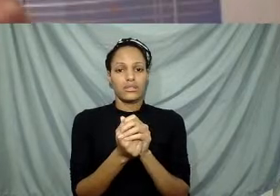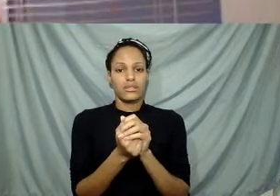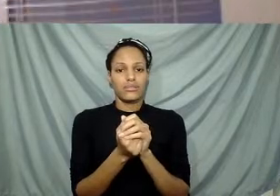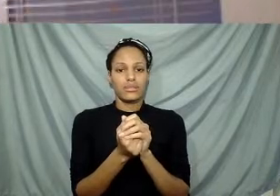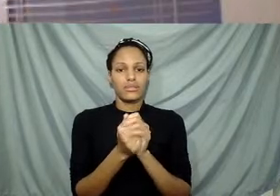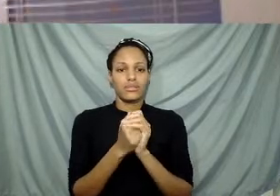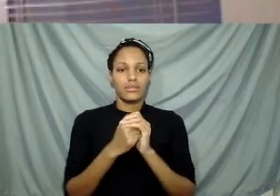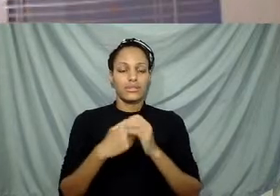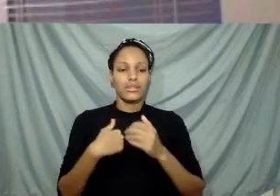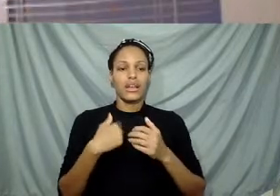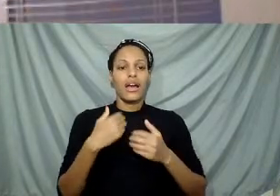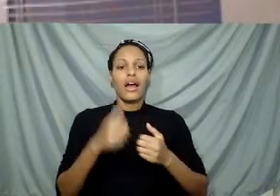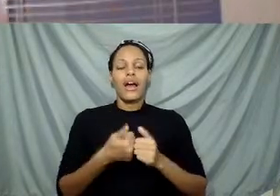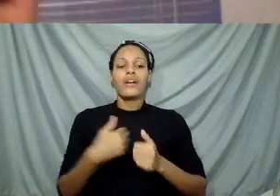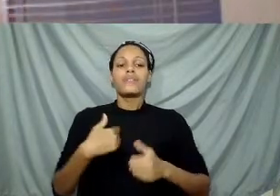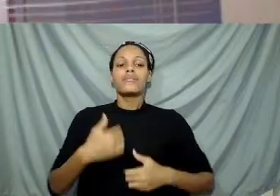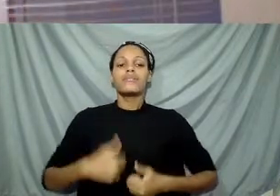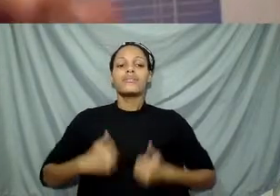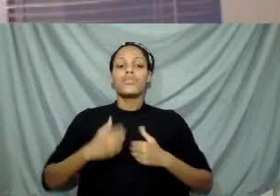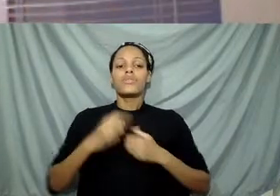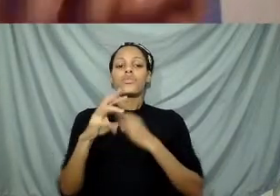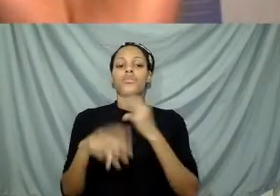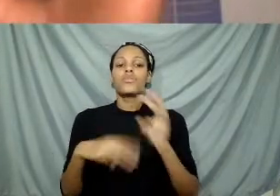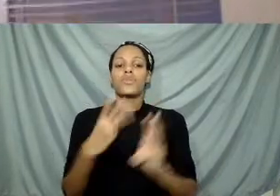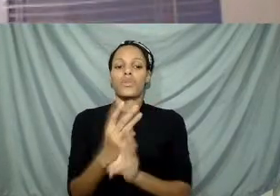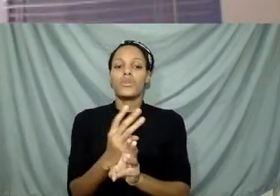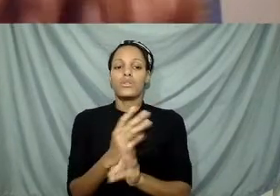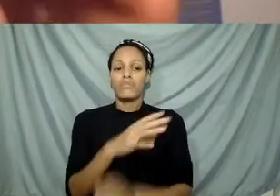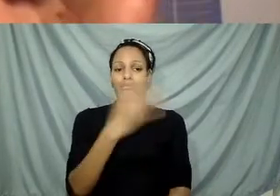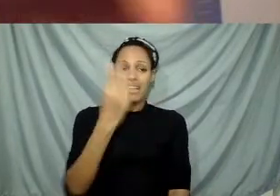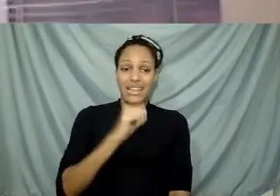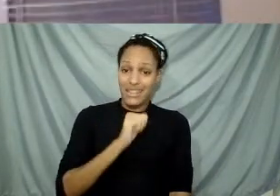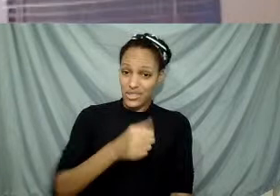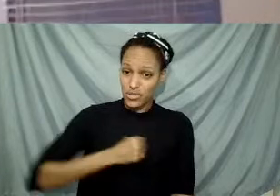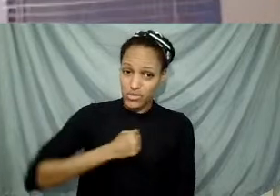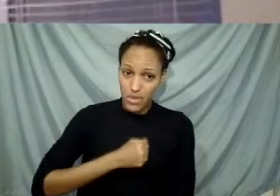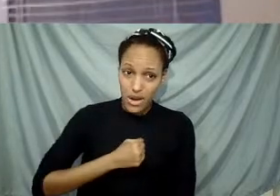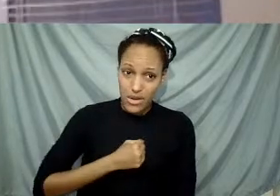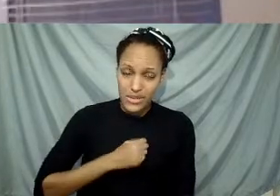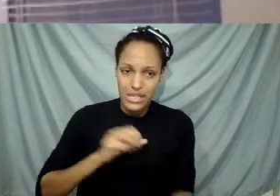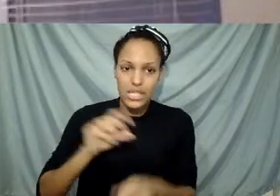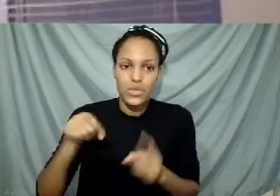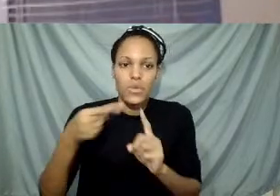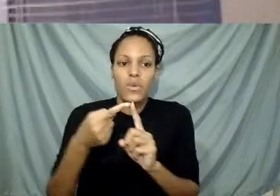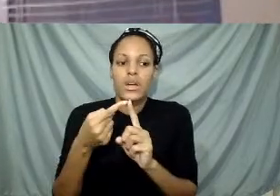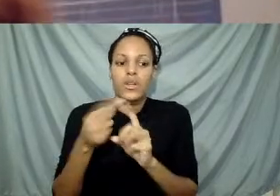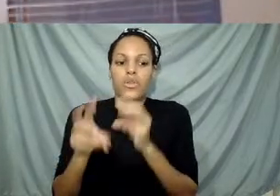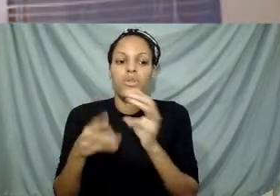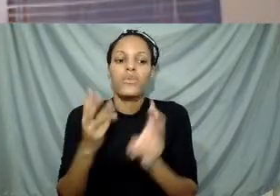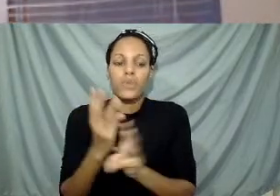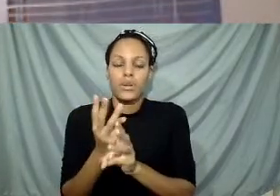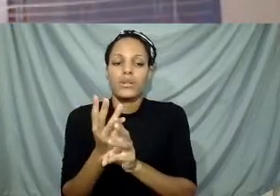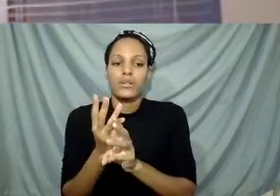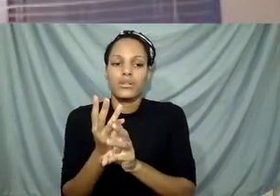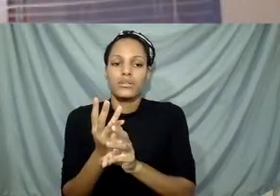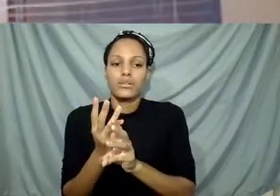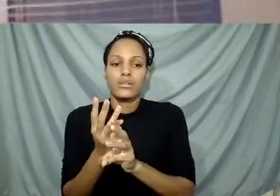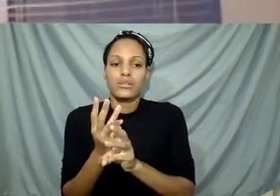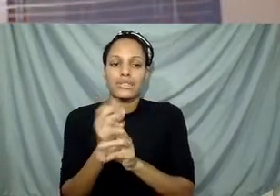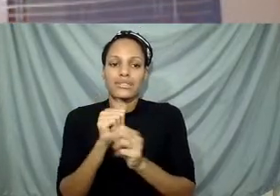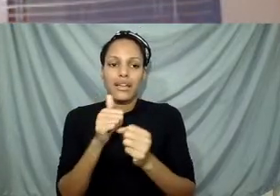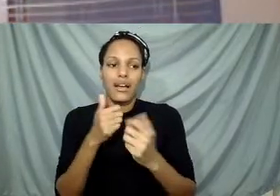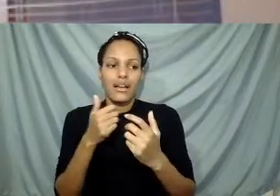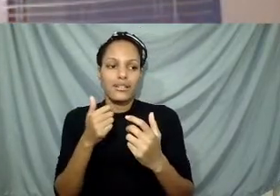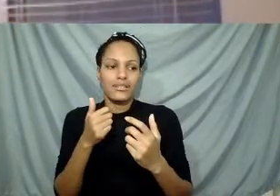world unapologetically Black when the world does not affirm you, okay? When